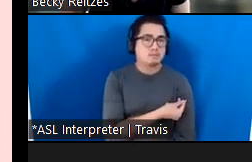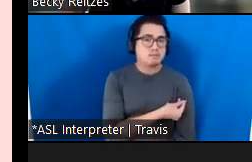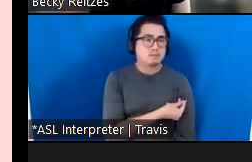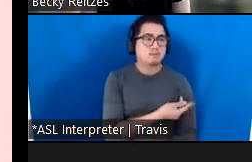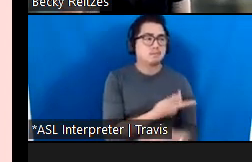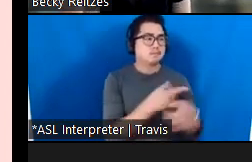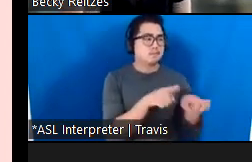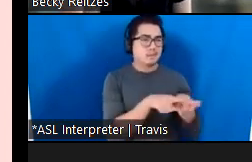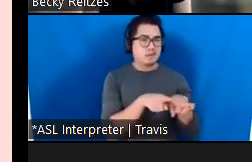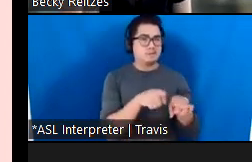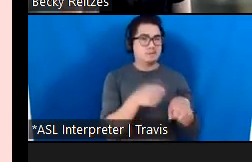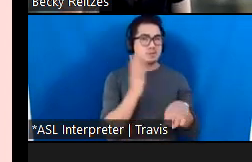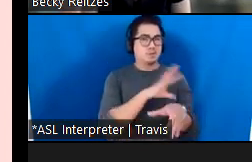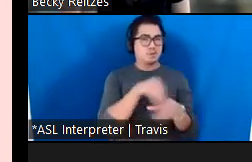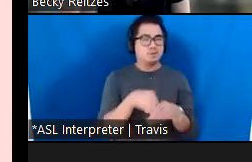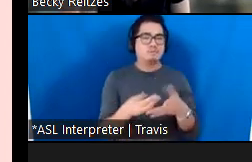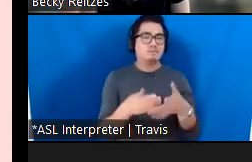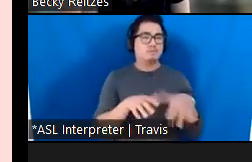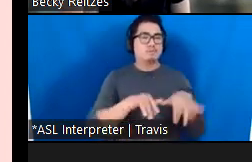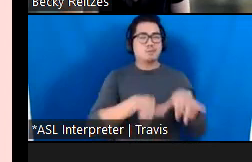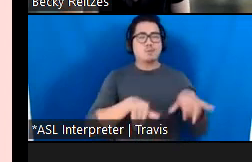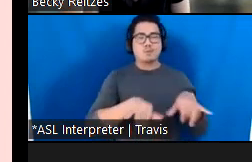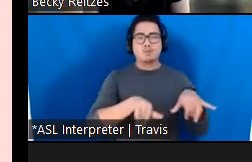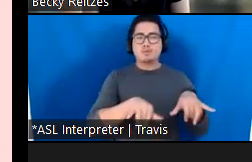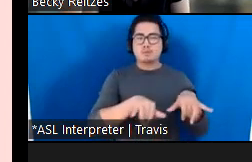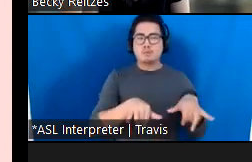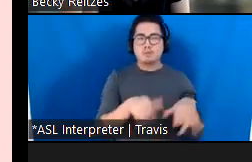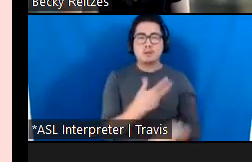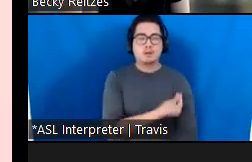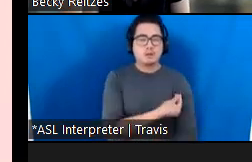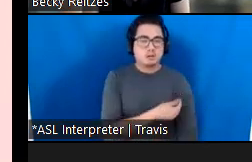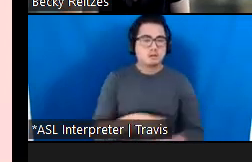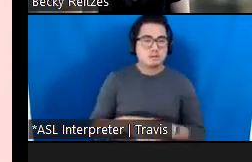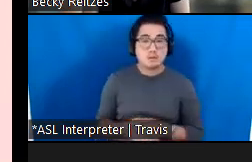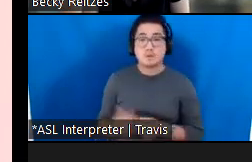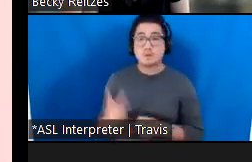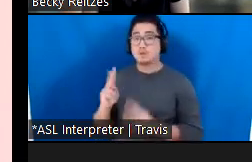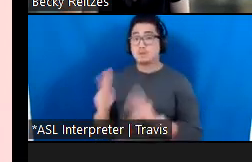routine immunizations. And then Lena and Nazik, I can definitely